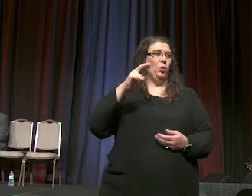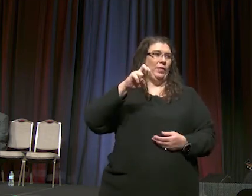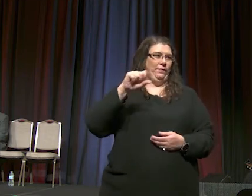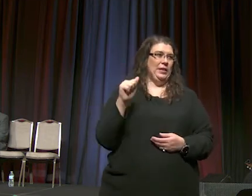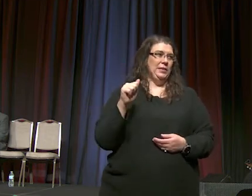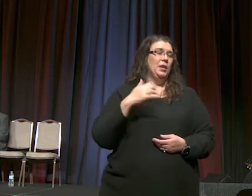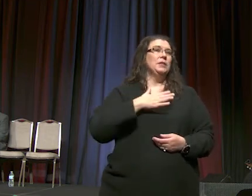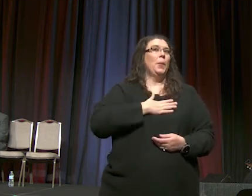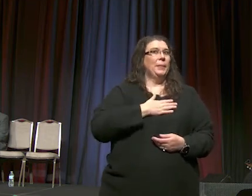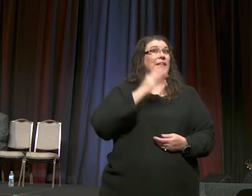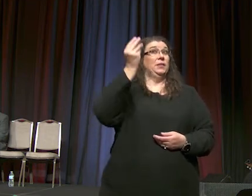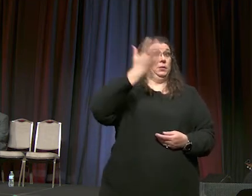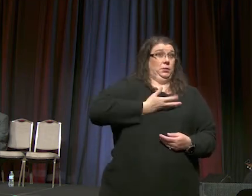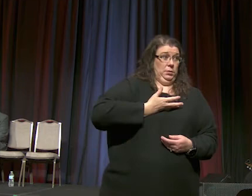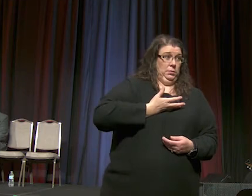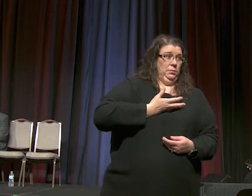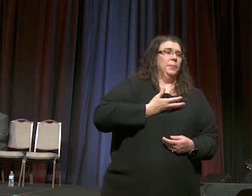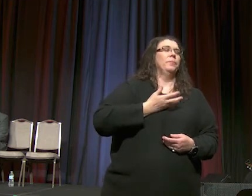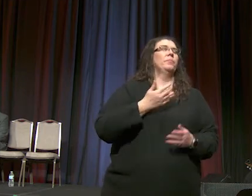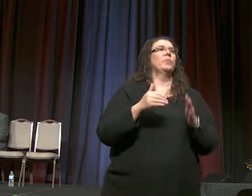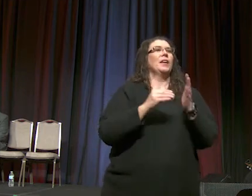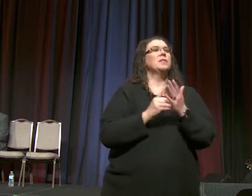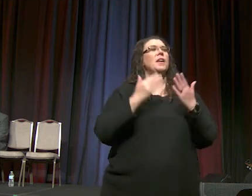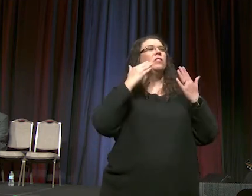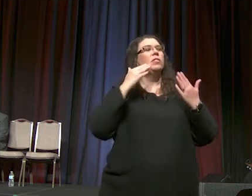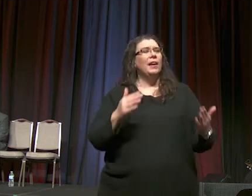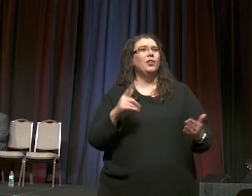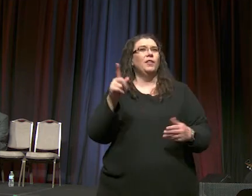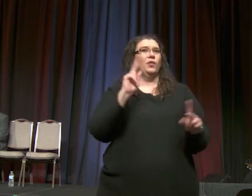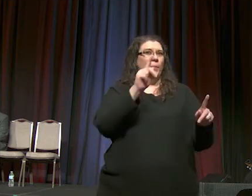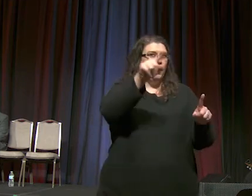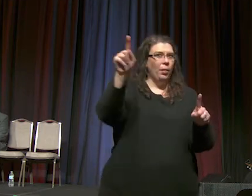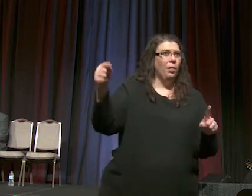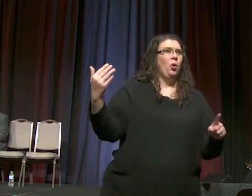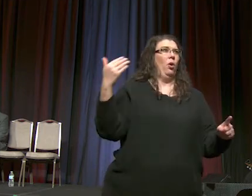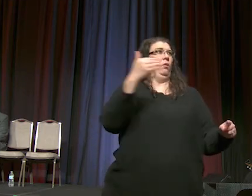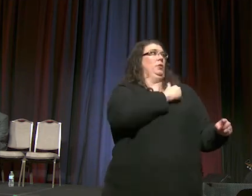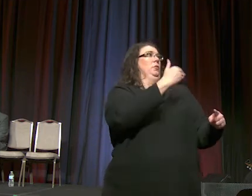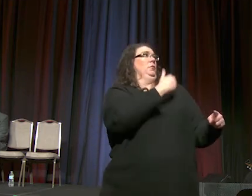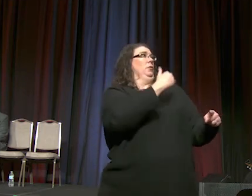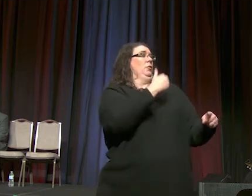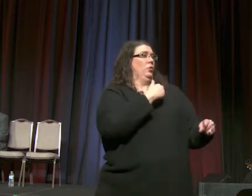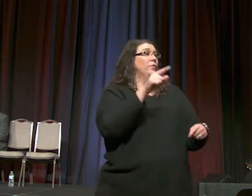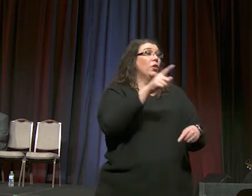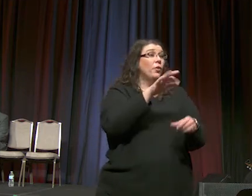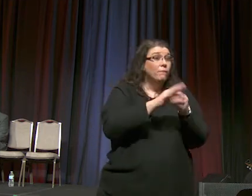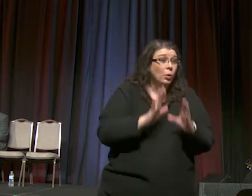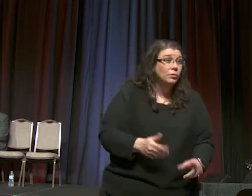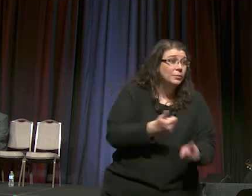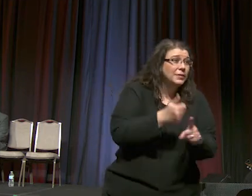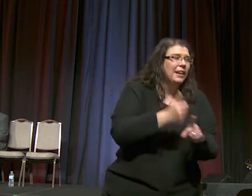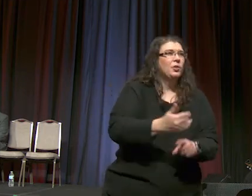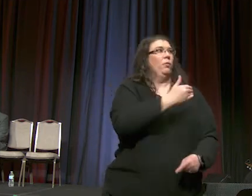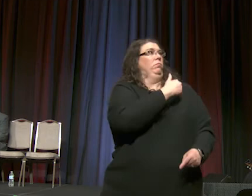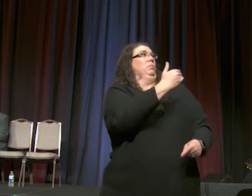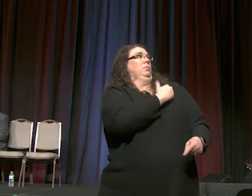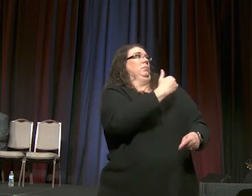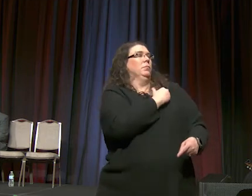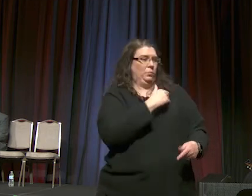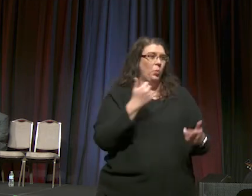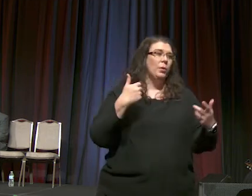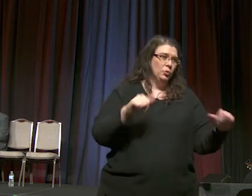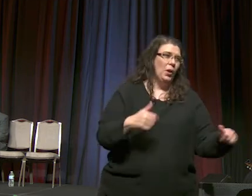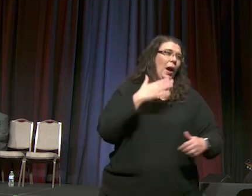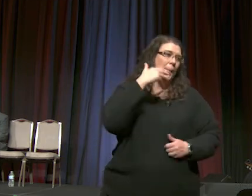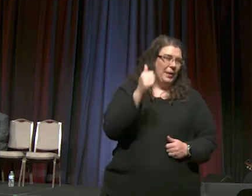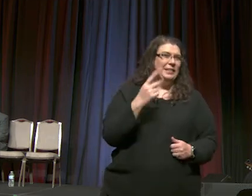So please let us know. Again, thank you to those who have alerted us. Thank you to the delegates who have alerted us. And we will try our best to